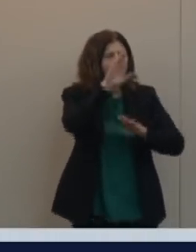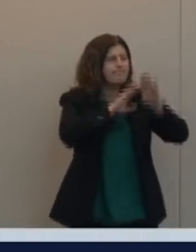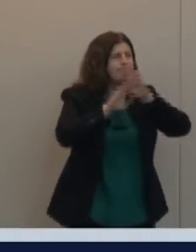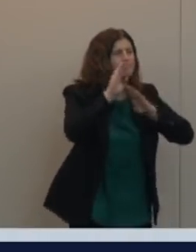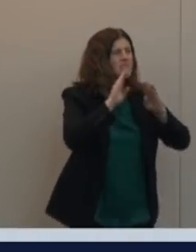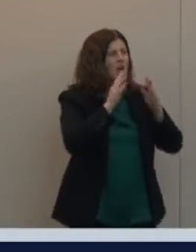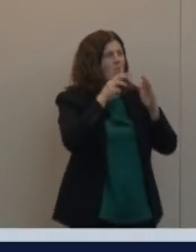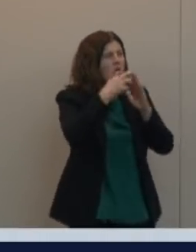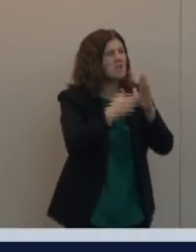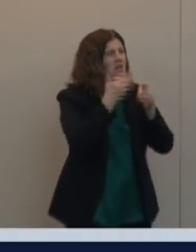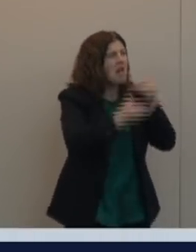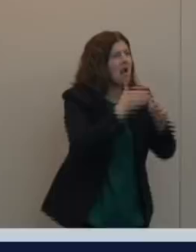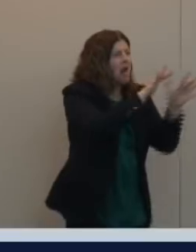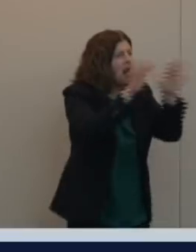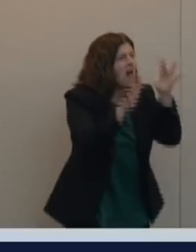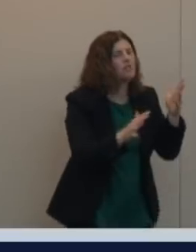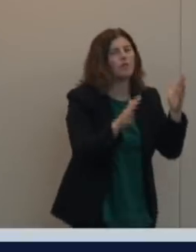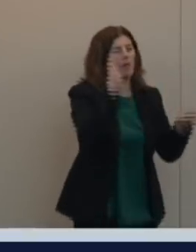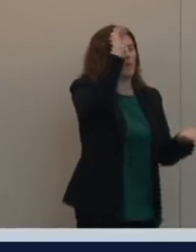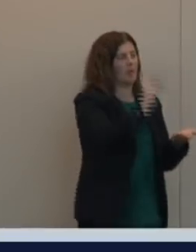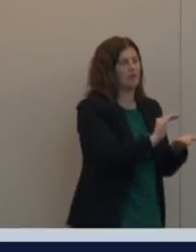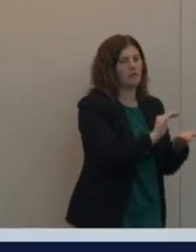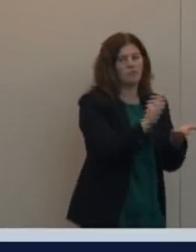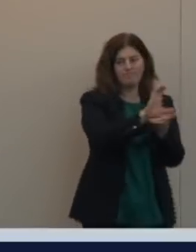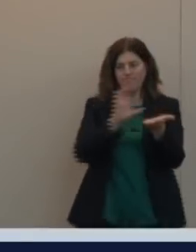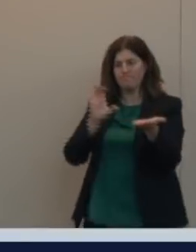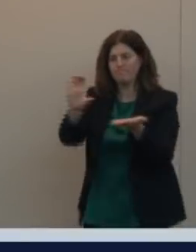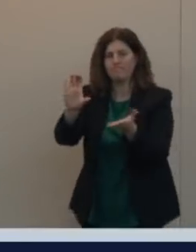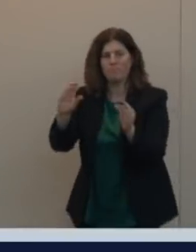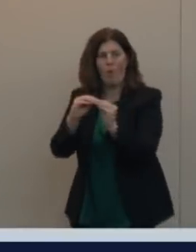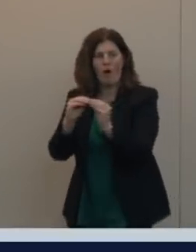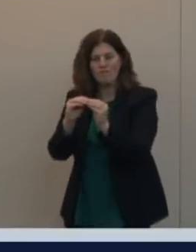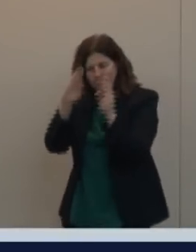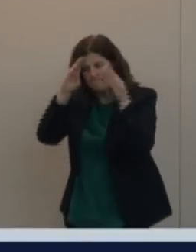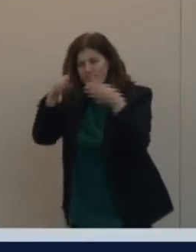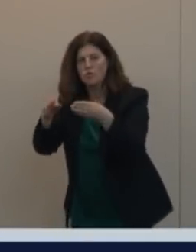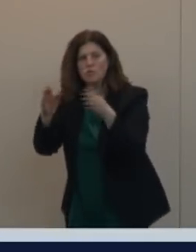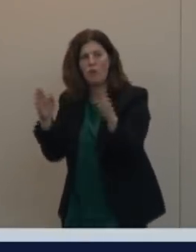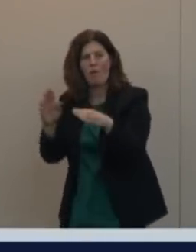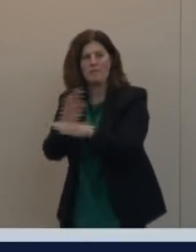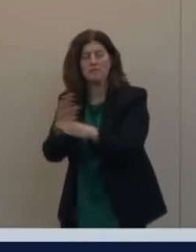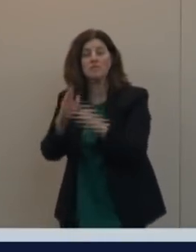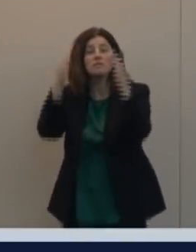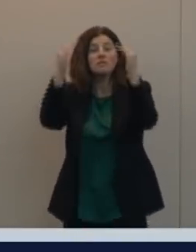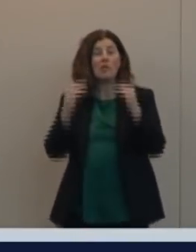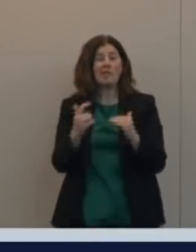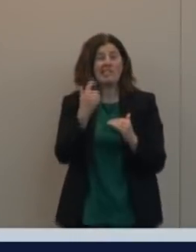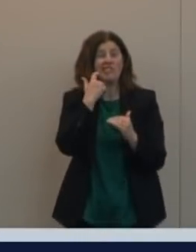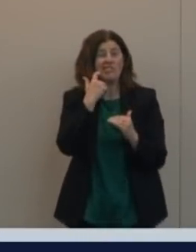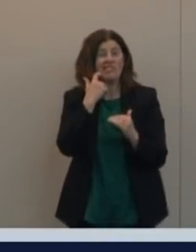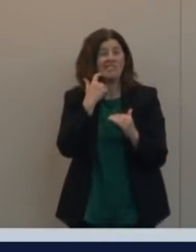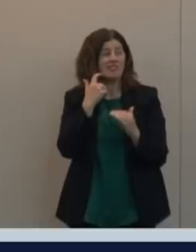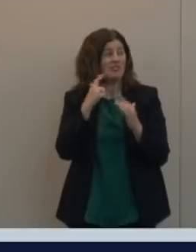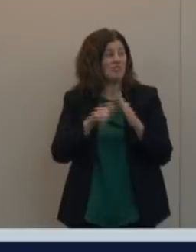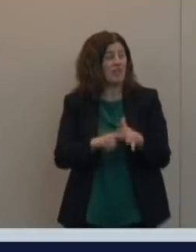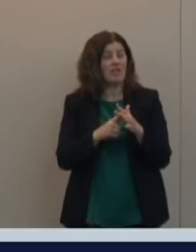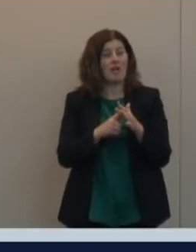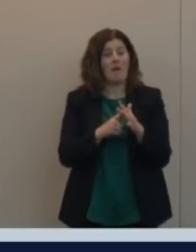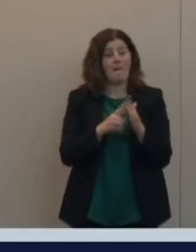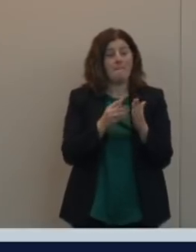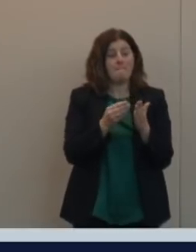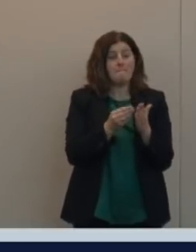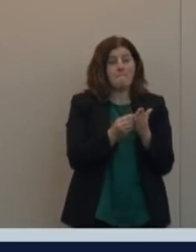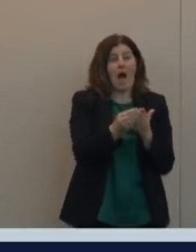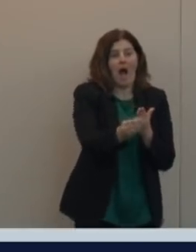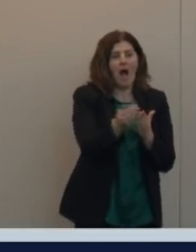in order to actually get those. So I wanted to give you a sense about that. And something that we've just started, Buy for Tomorrow today.